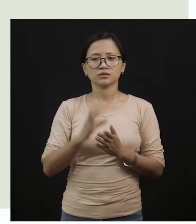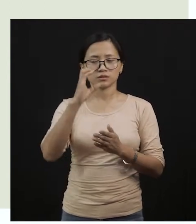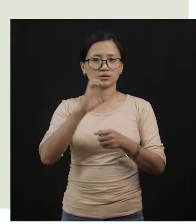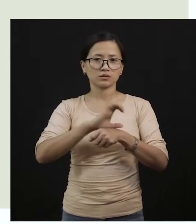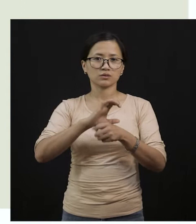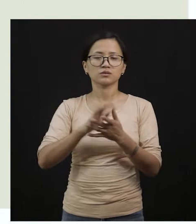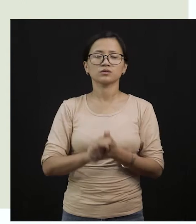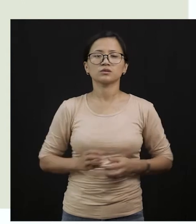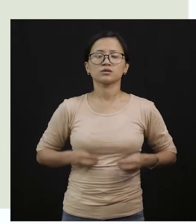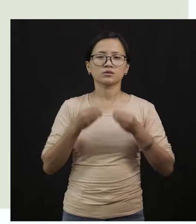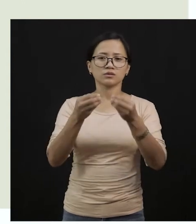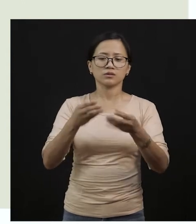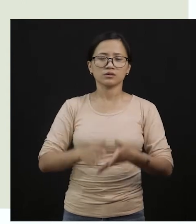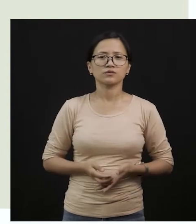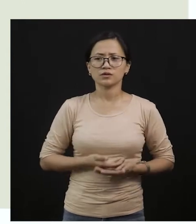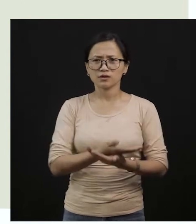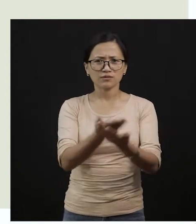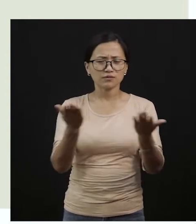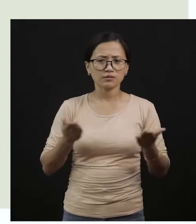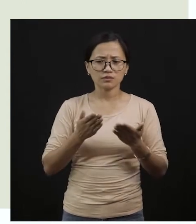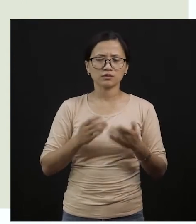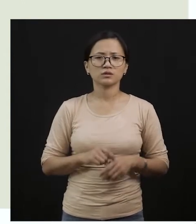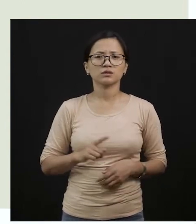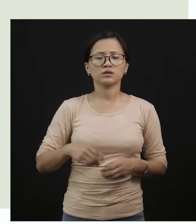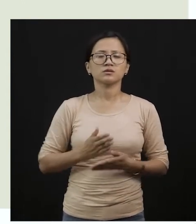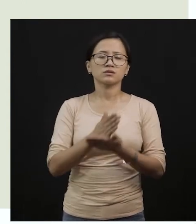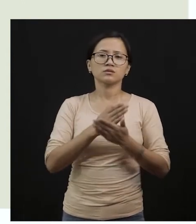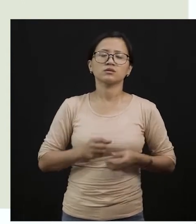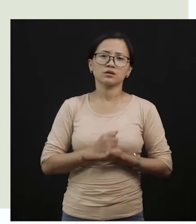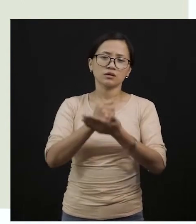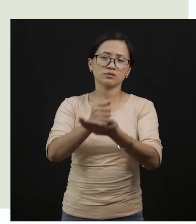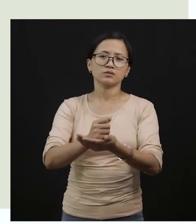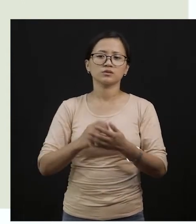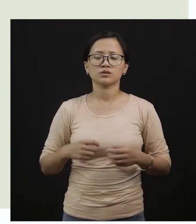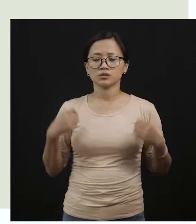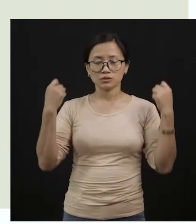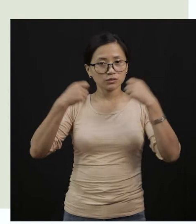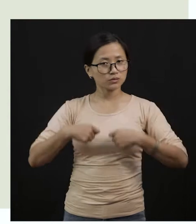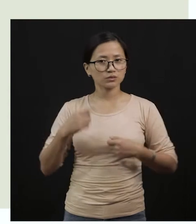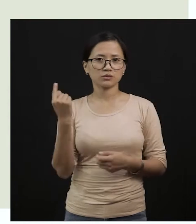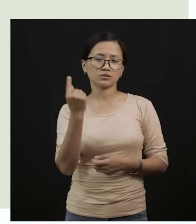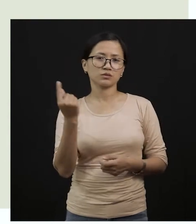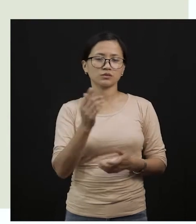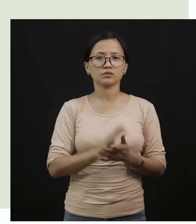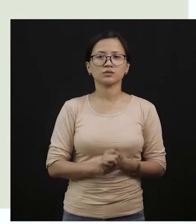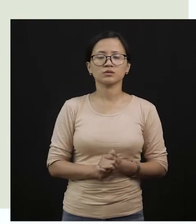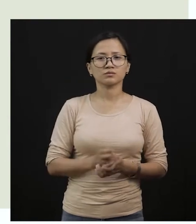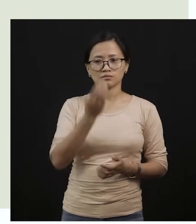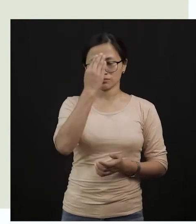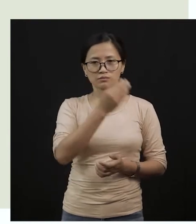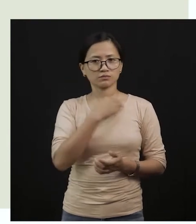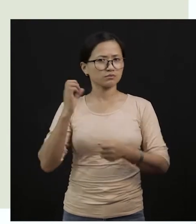don't get married. They just give their everything. They serve the common people. They wear their uniforms. I'm sure you have seen that in